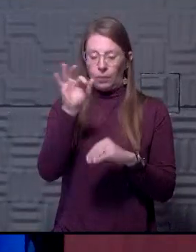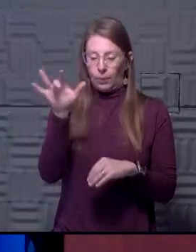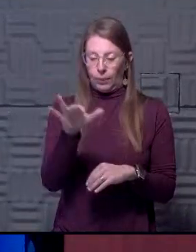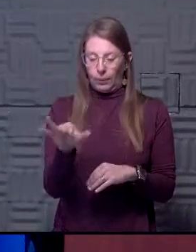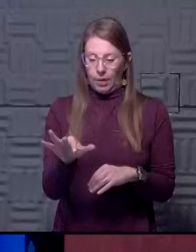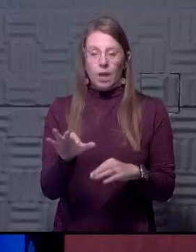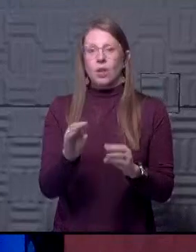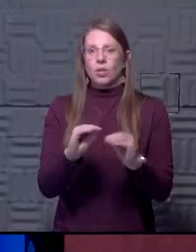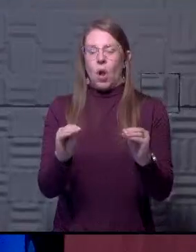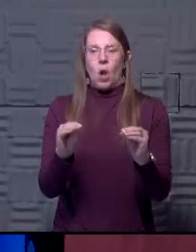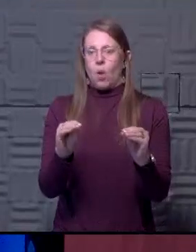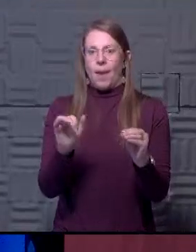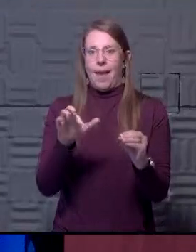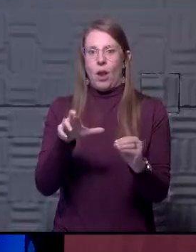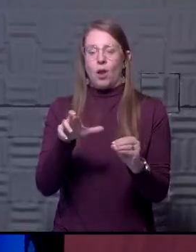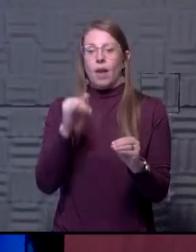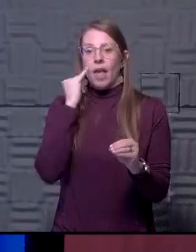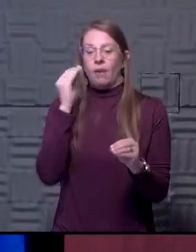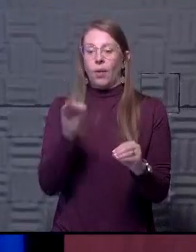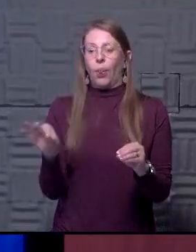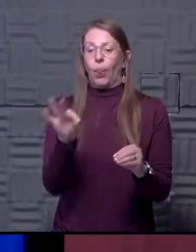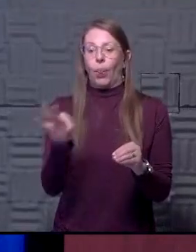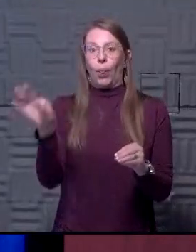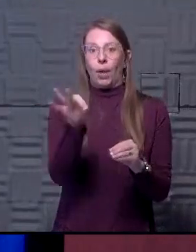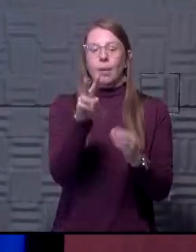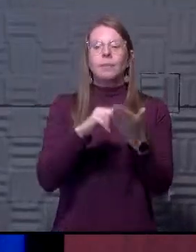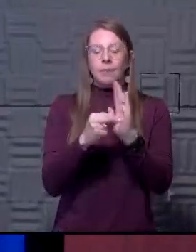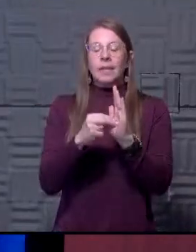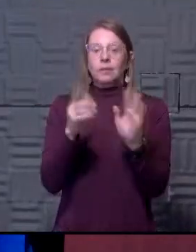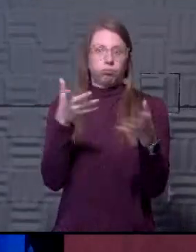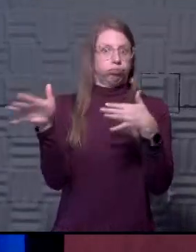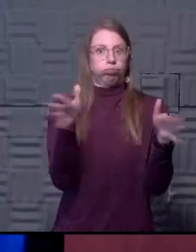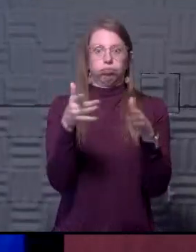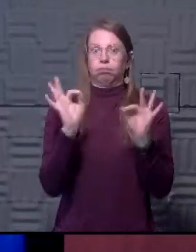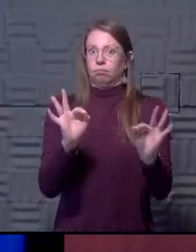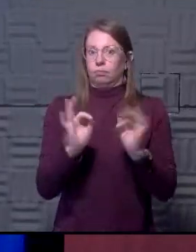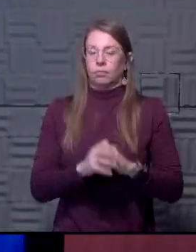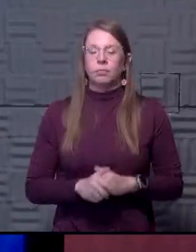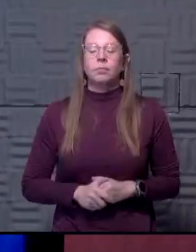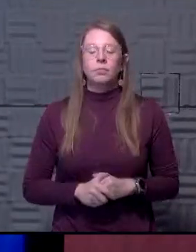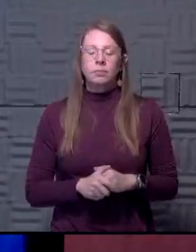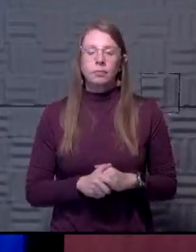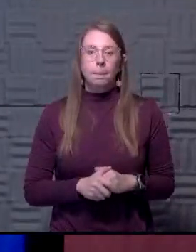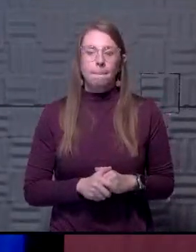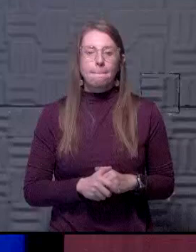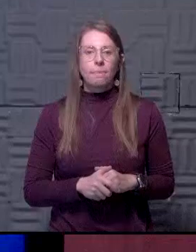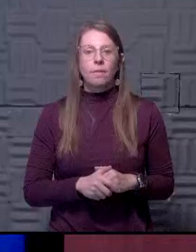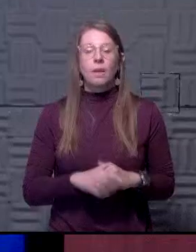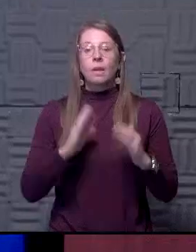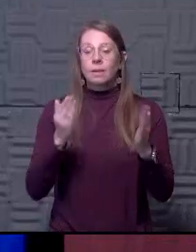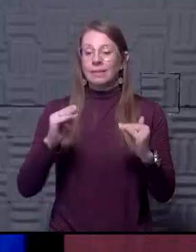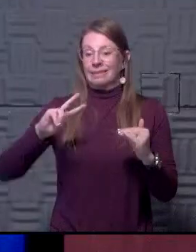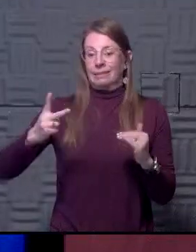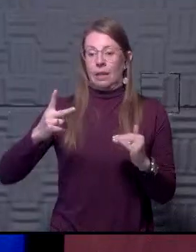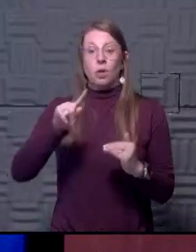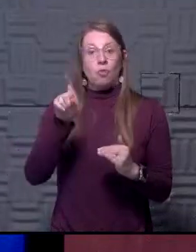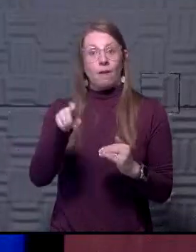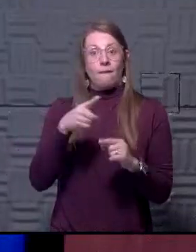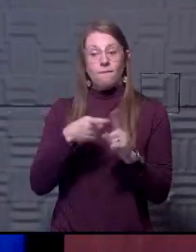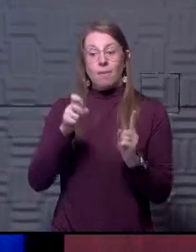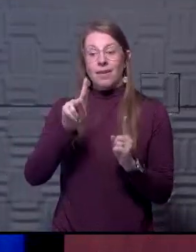If it starts moving all around, lots of airflow. Yeah. That's what you want to see. Okay. And the second question